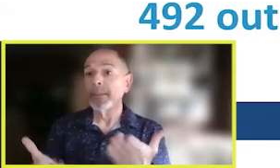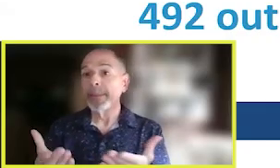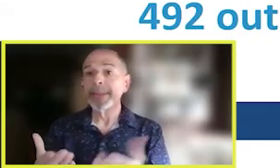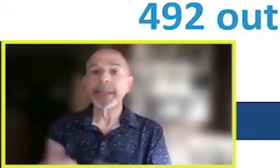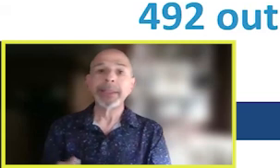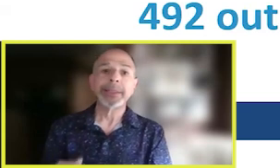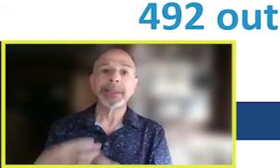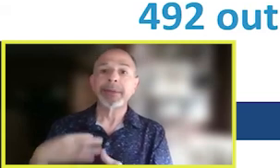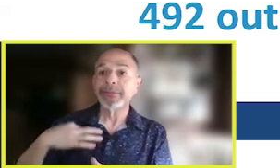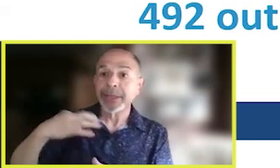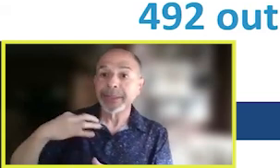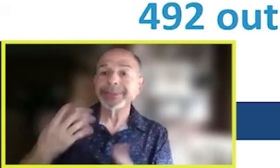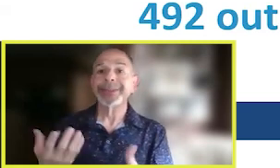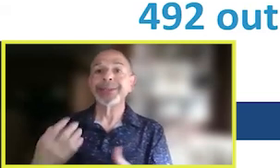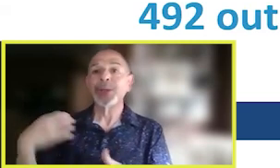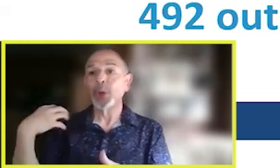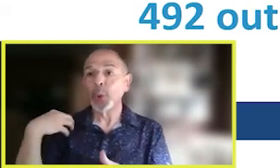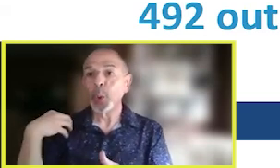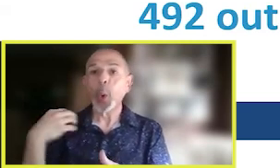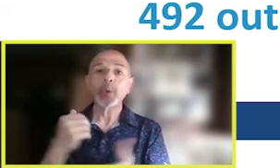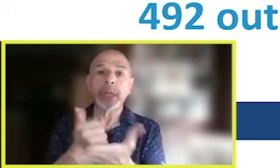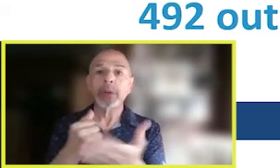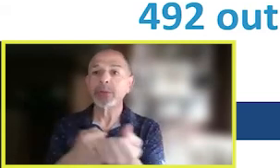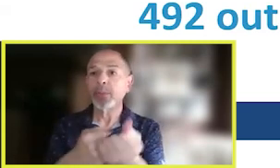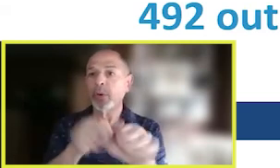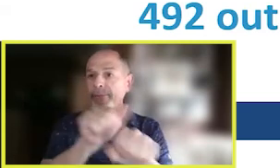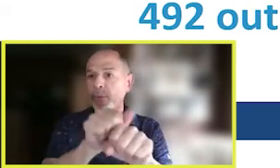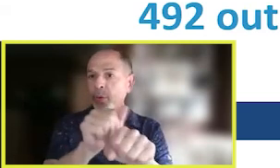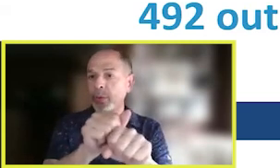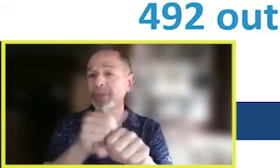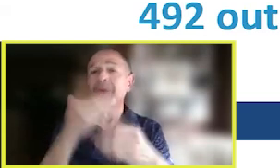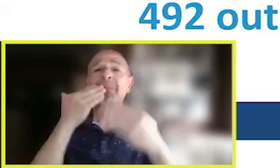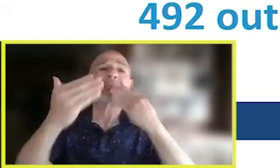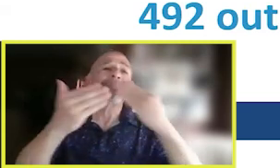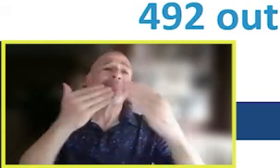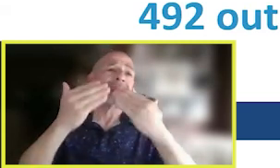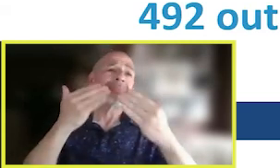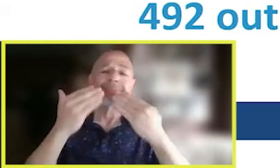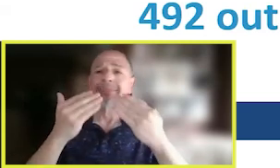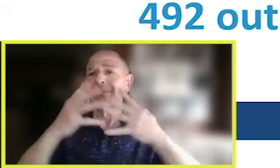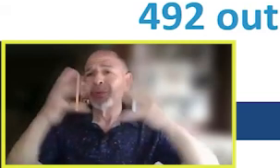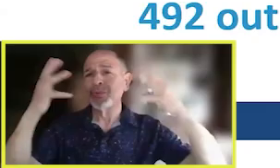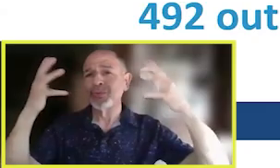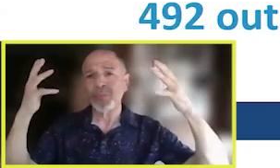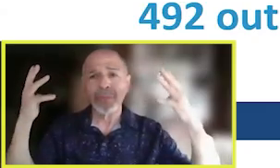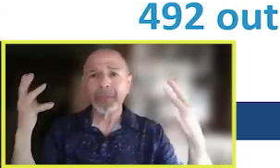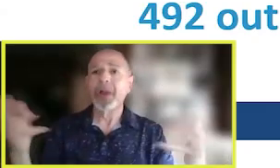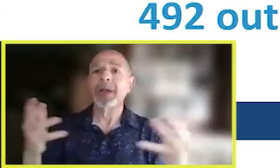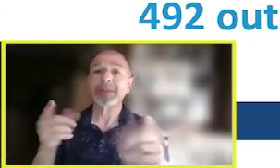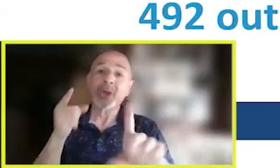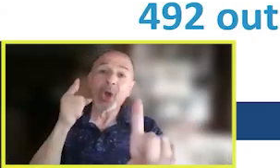all those kinds of things. So again, just a huge thank you to everyone who helped us get to this goal,